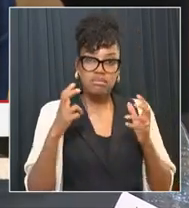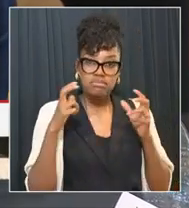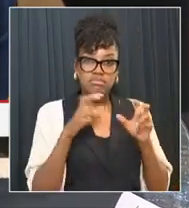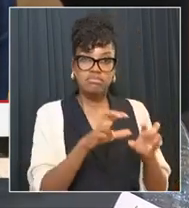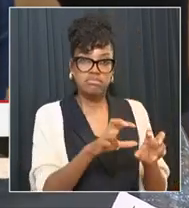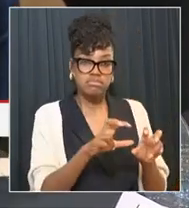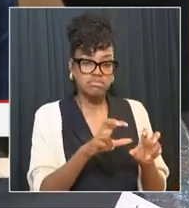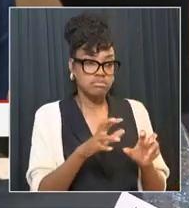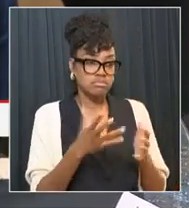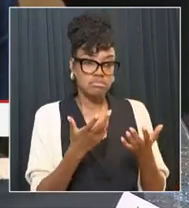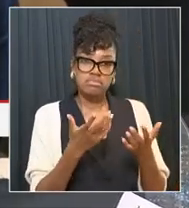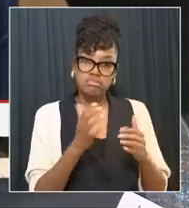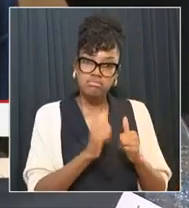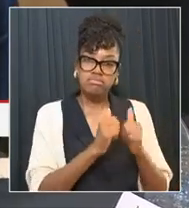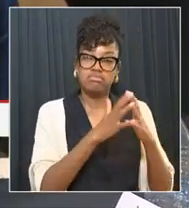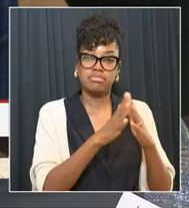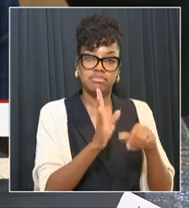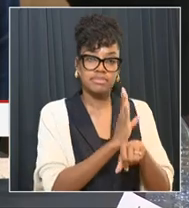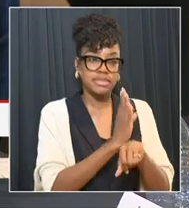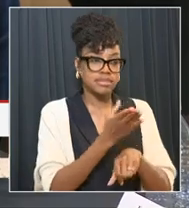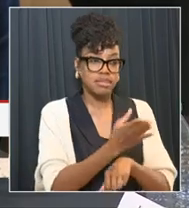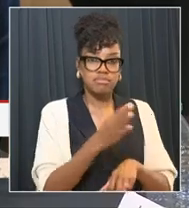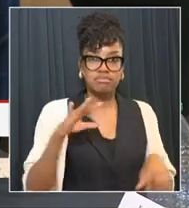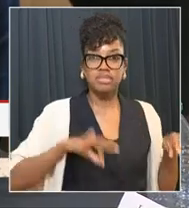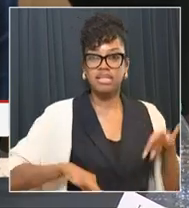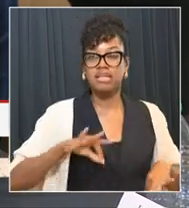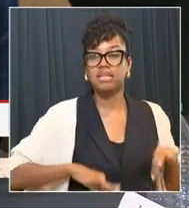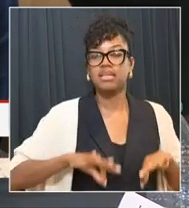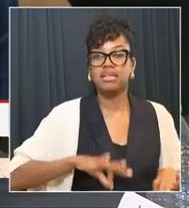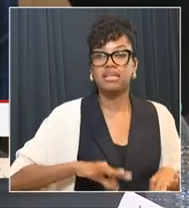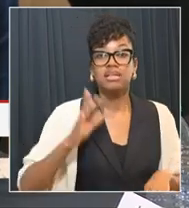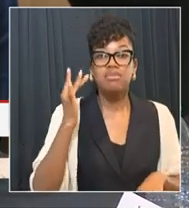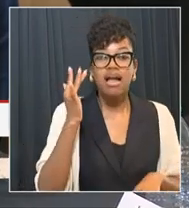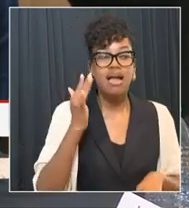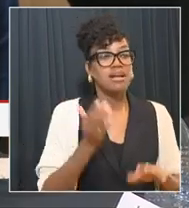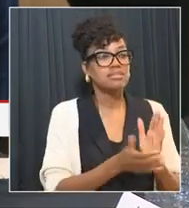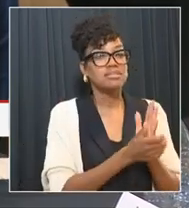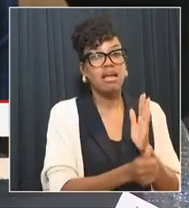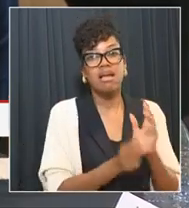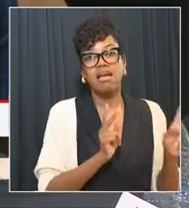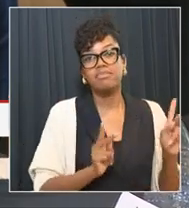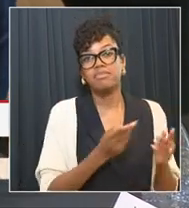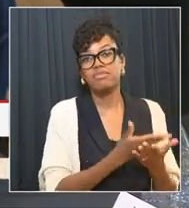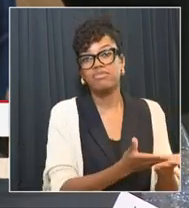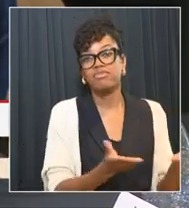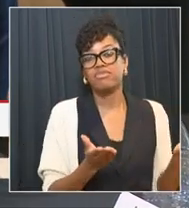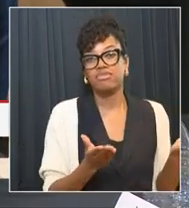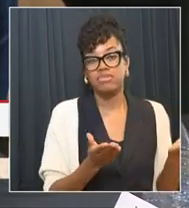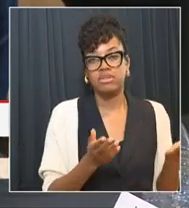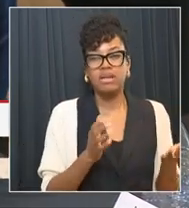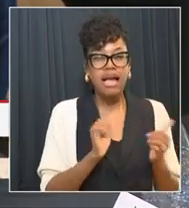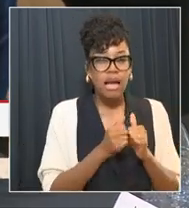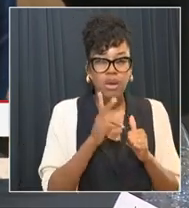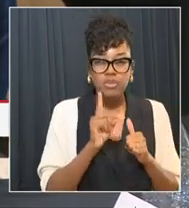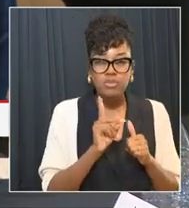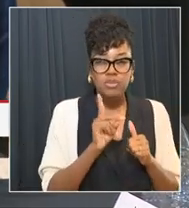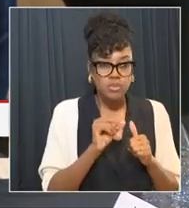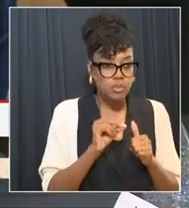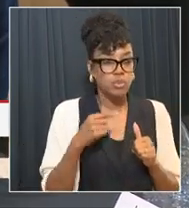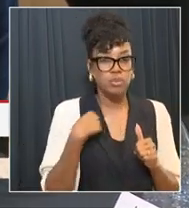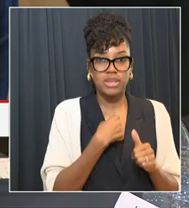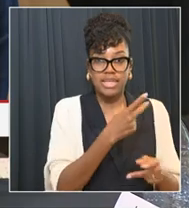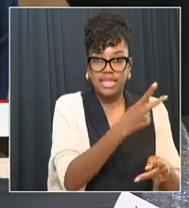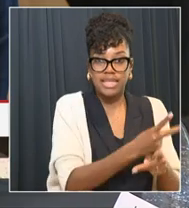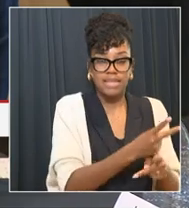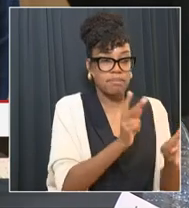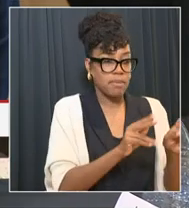to the district. Private companies have always come to the District of Columbia because of the talent that we have here. And so how do we hold that talent captive and make